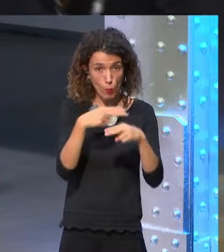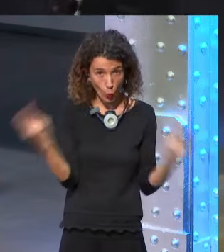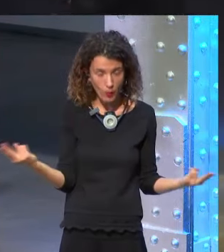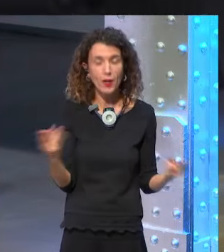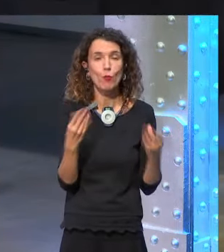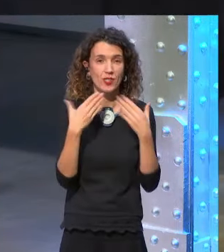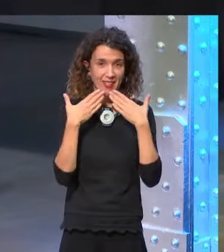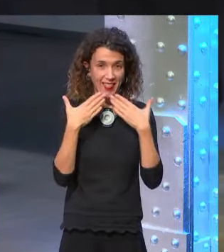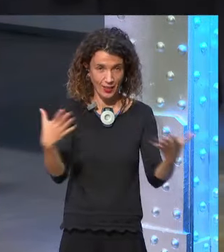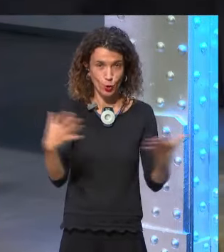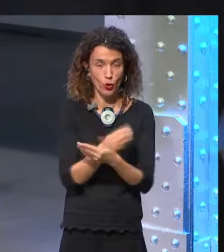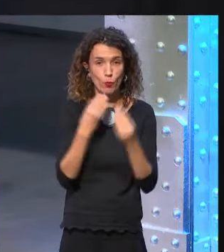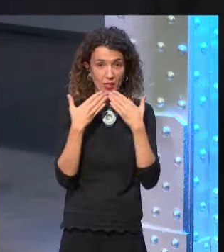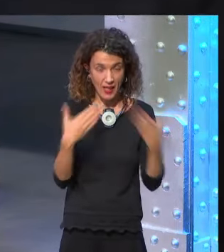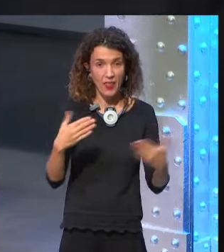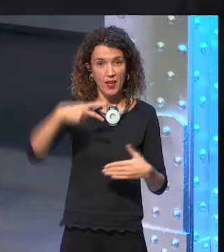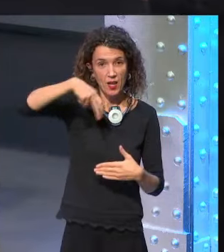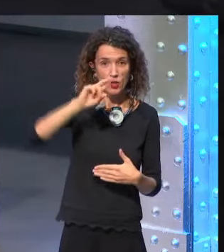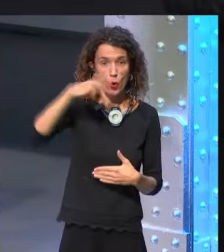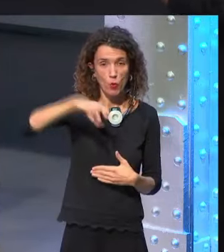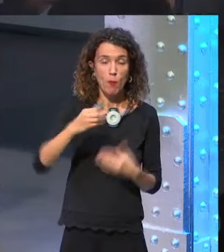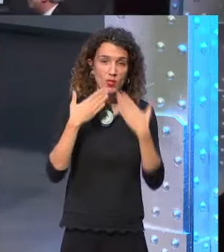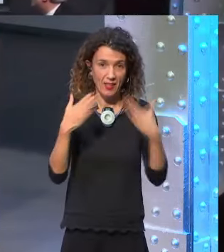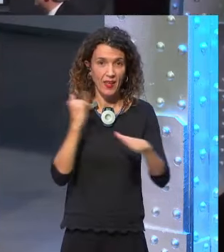you, the Rolex Institute, and thank you, Matthias and Amelie. Thank